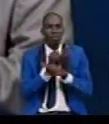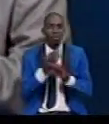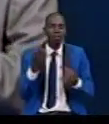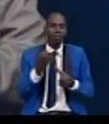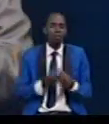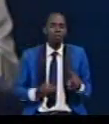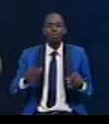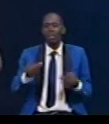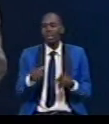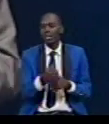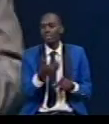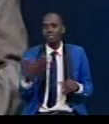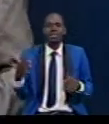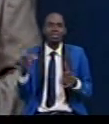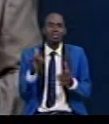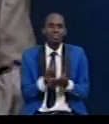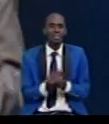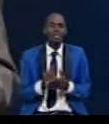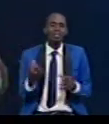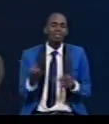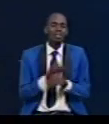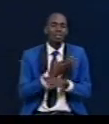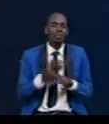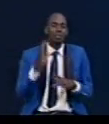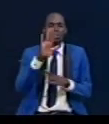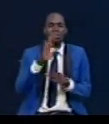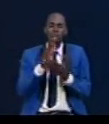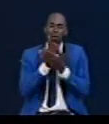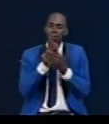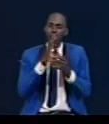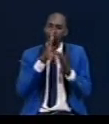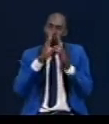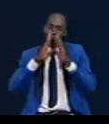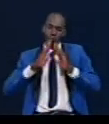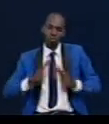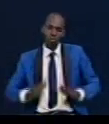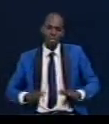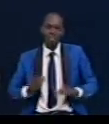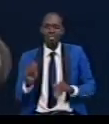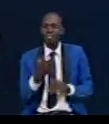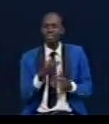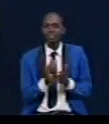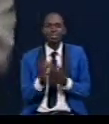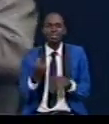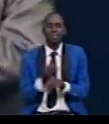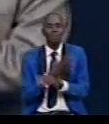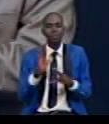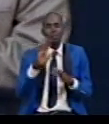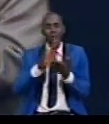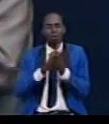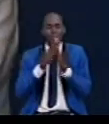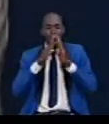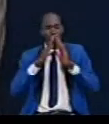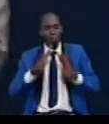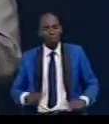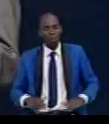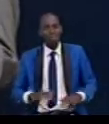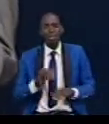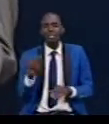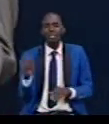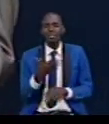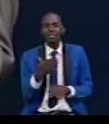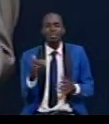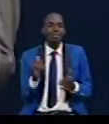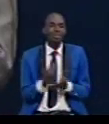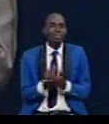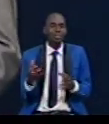that takes your ease away, that takes your peace away, that takes your mind, you cannot